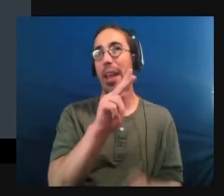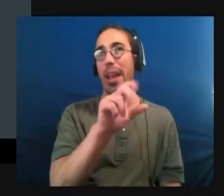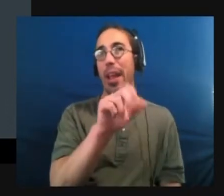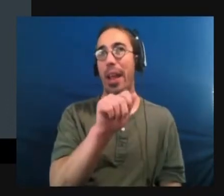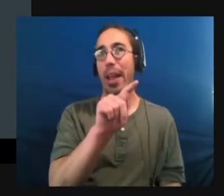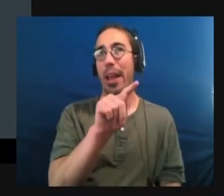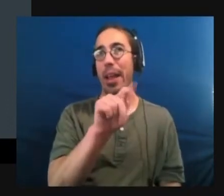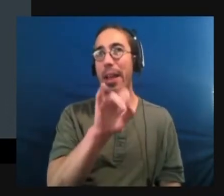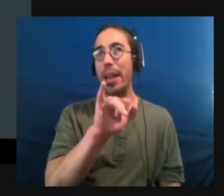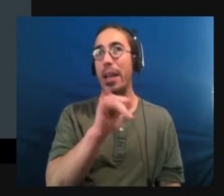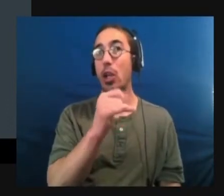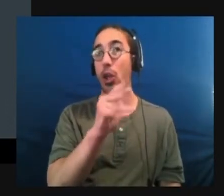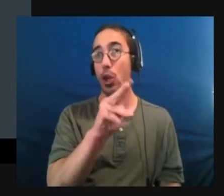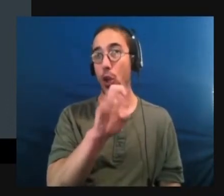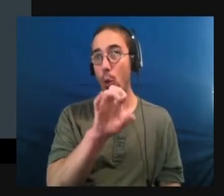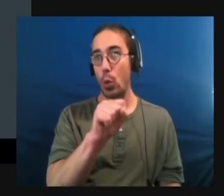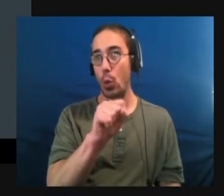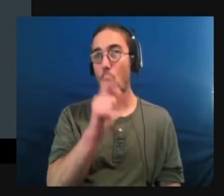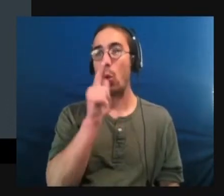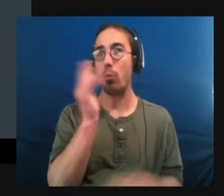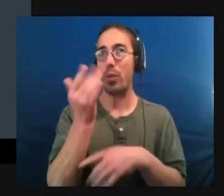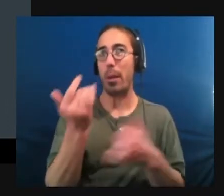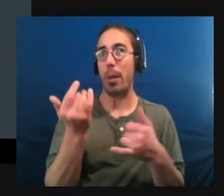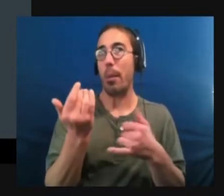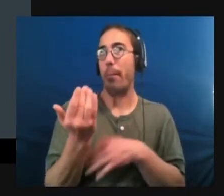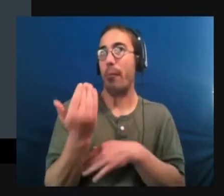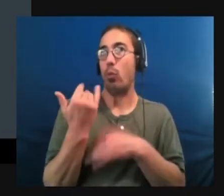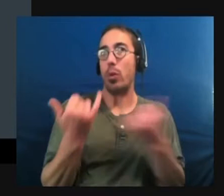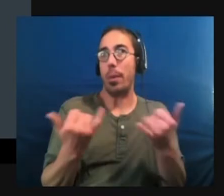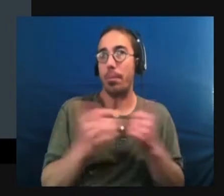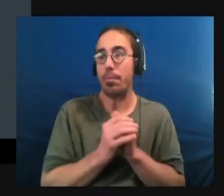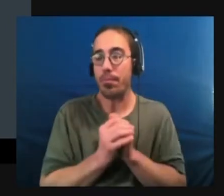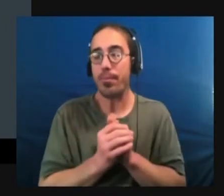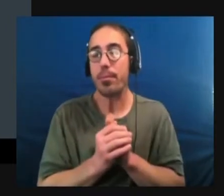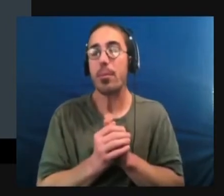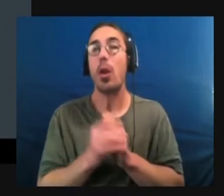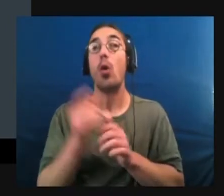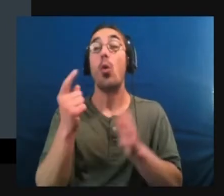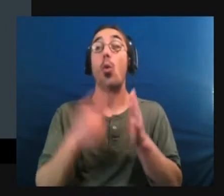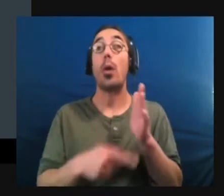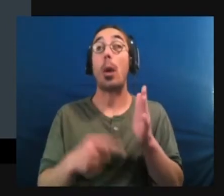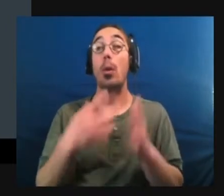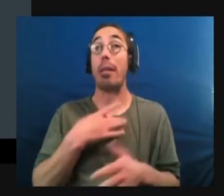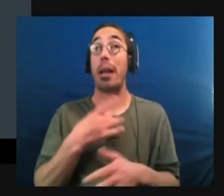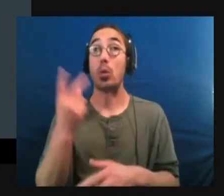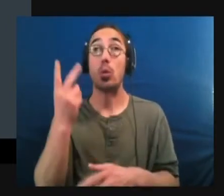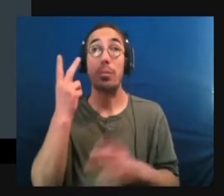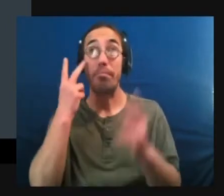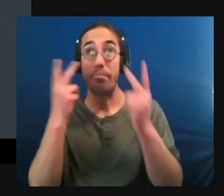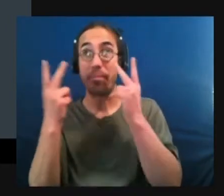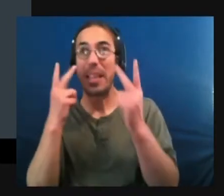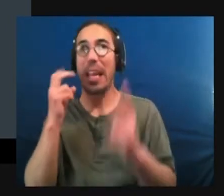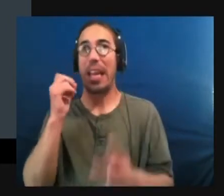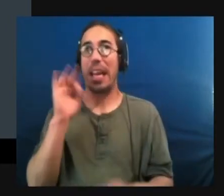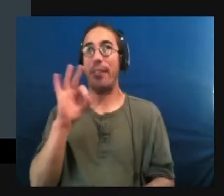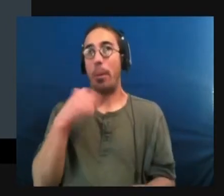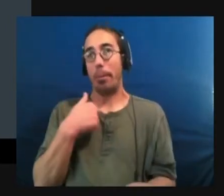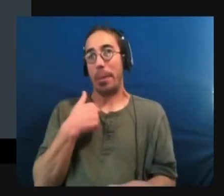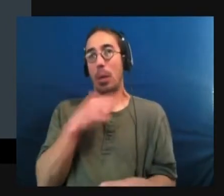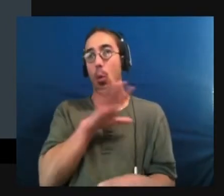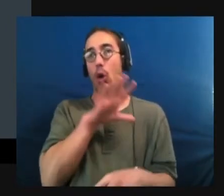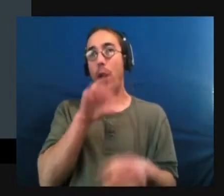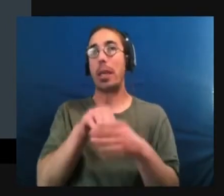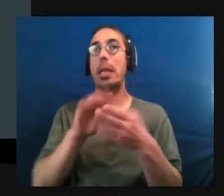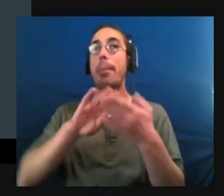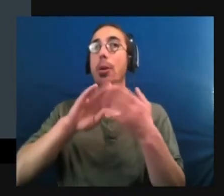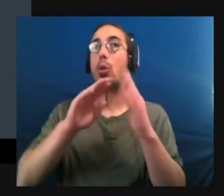spoke earlier today, about the things that I would want to hear if I were in a